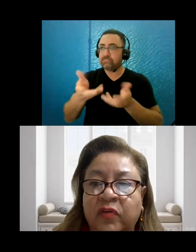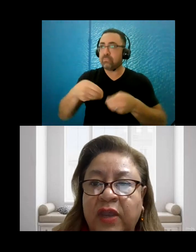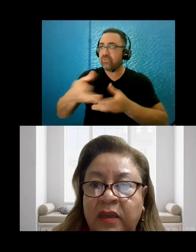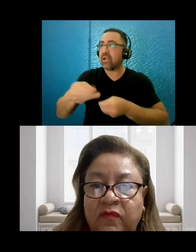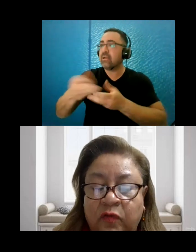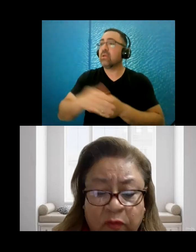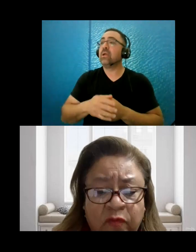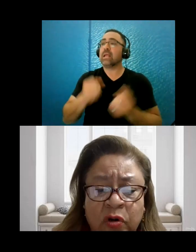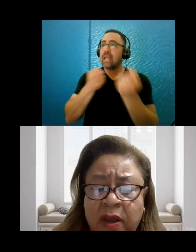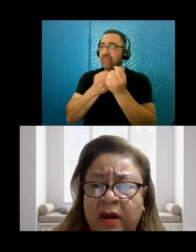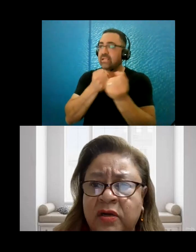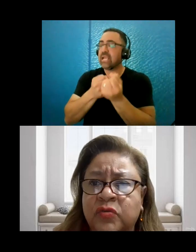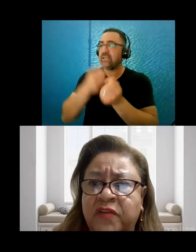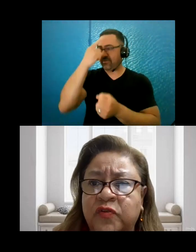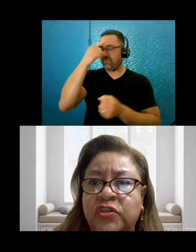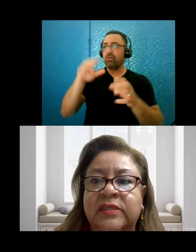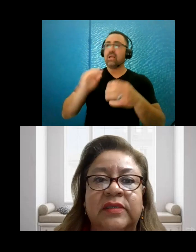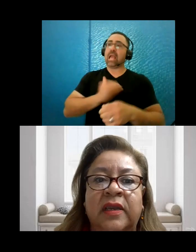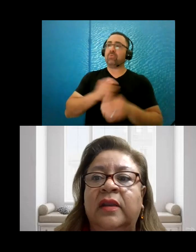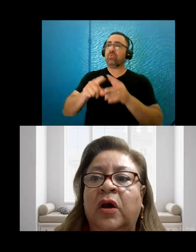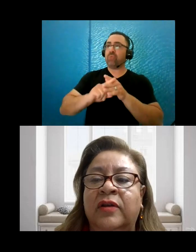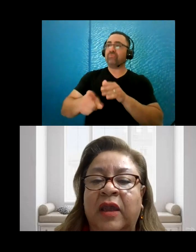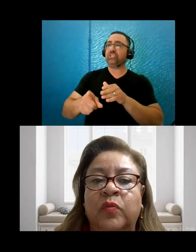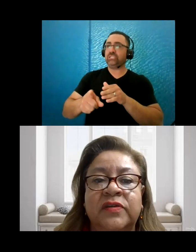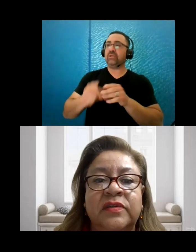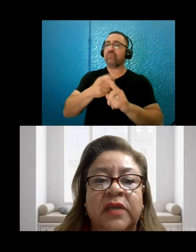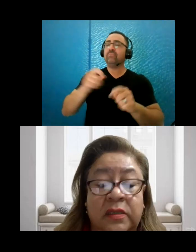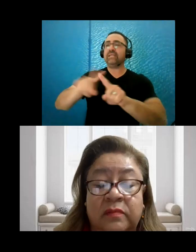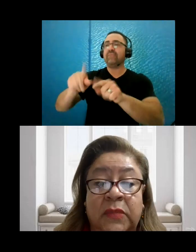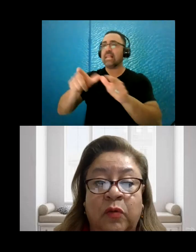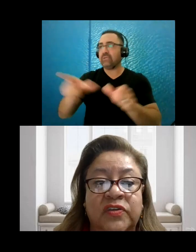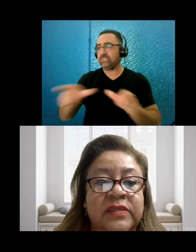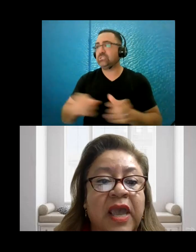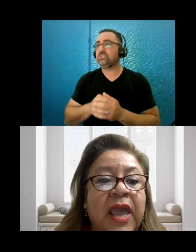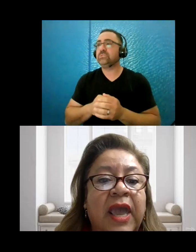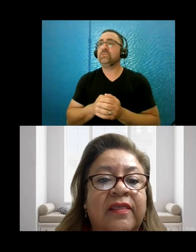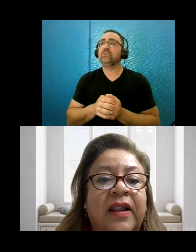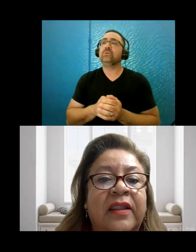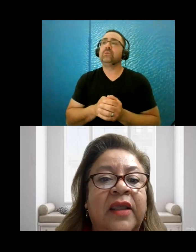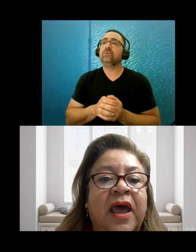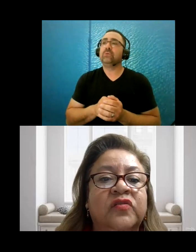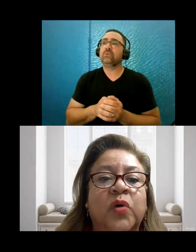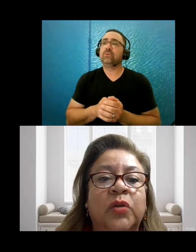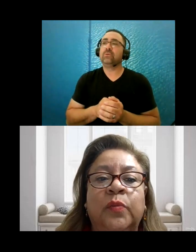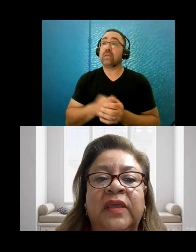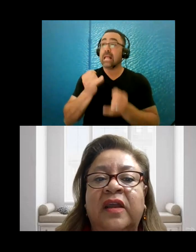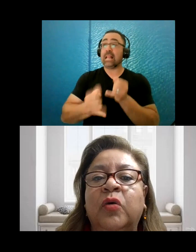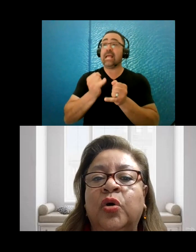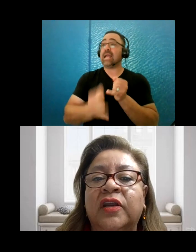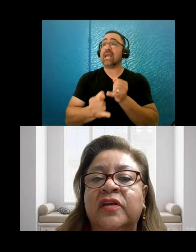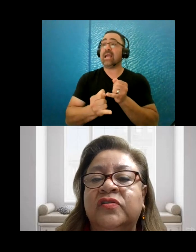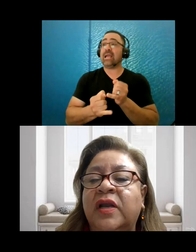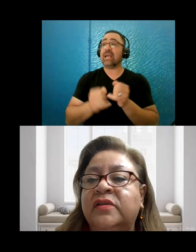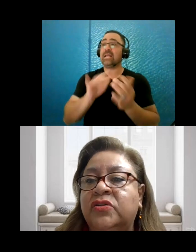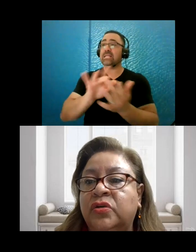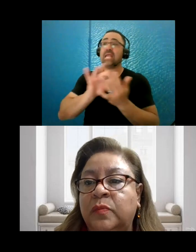and advocating for our refugees in other languages, And the last one will be the